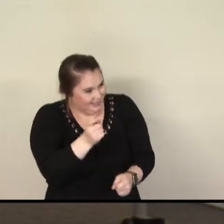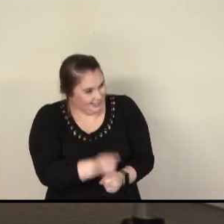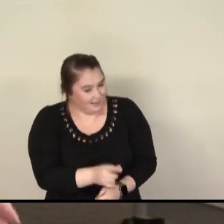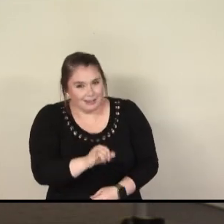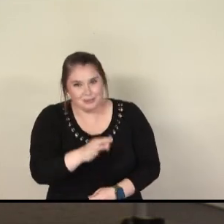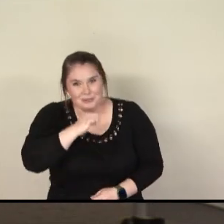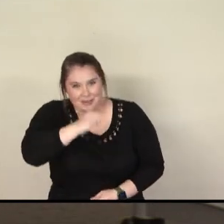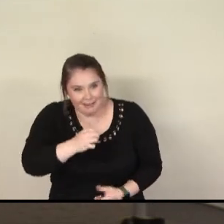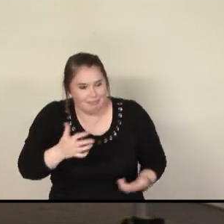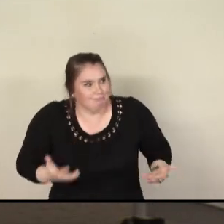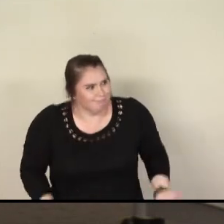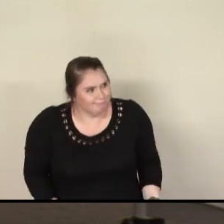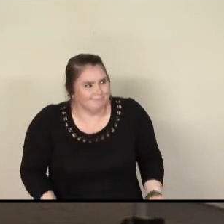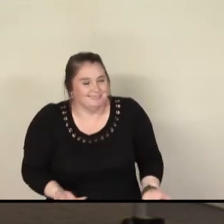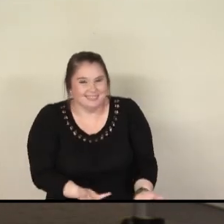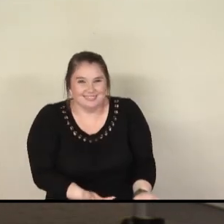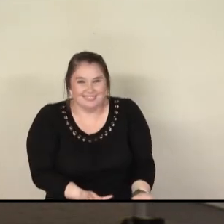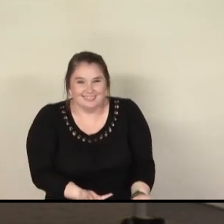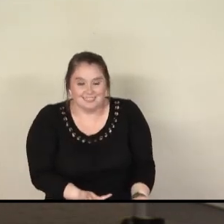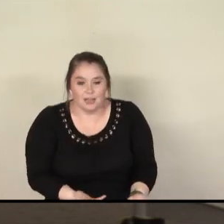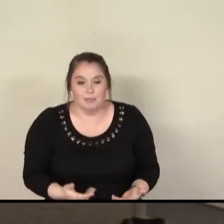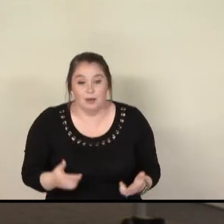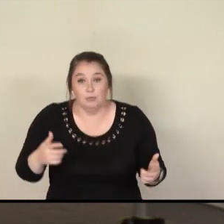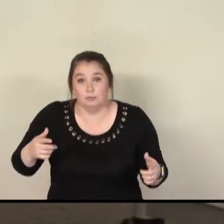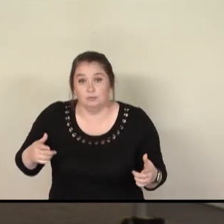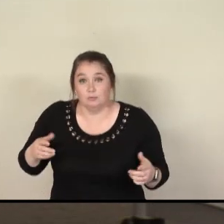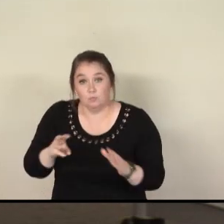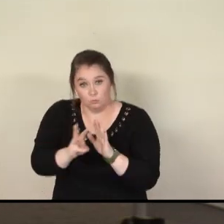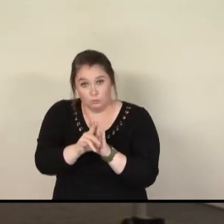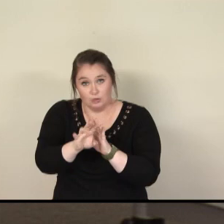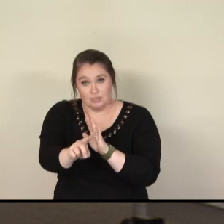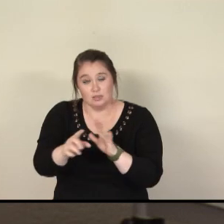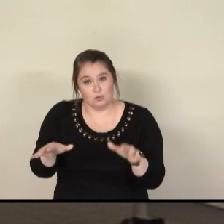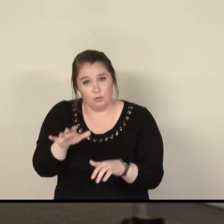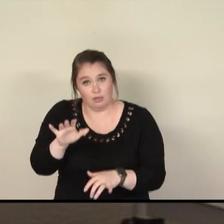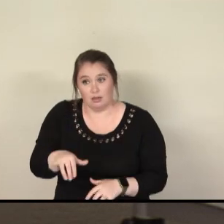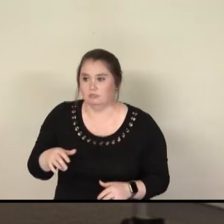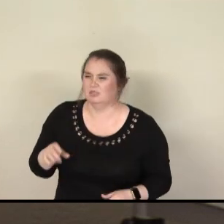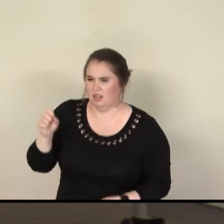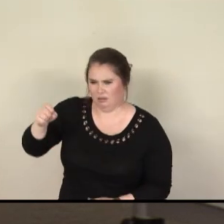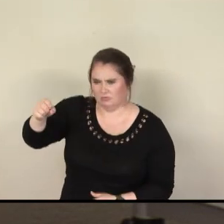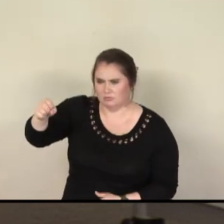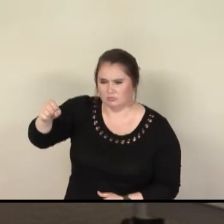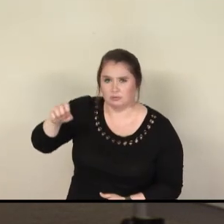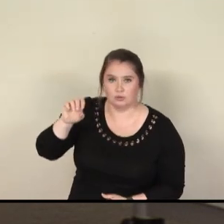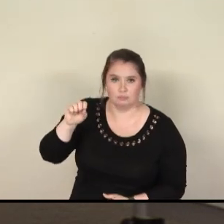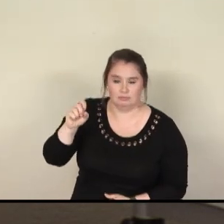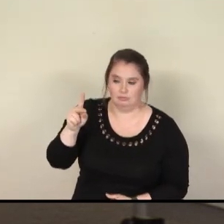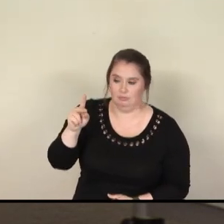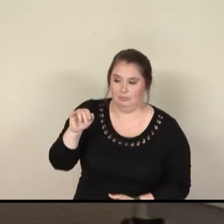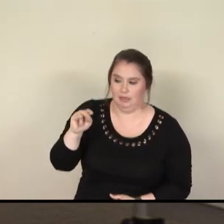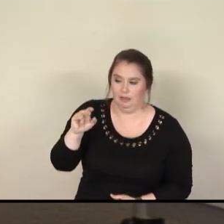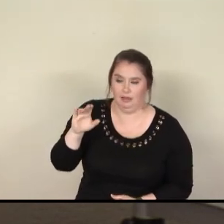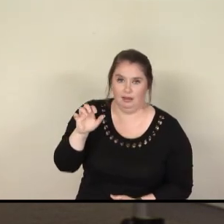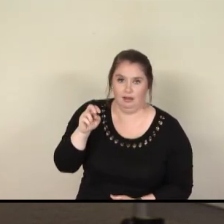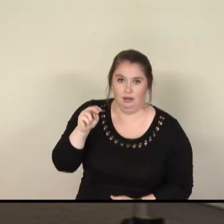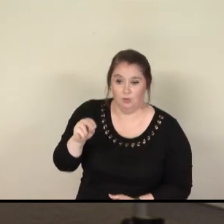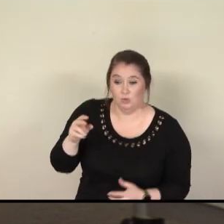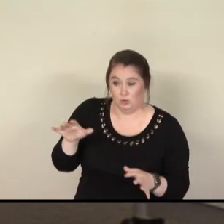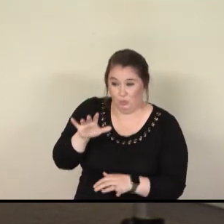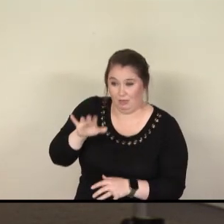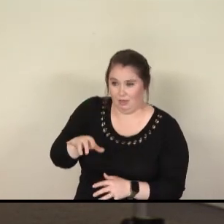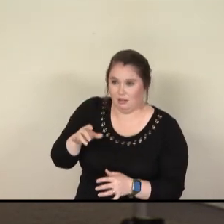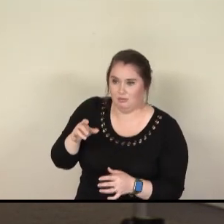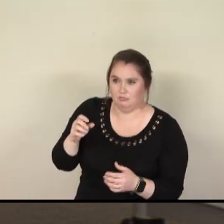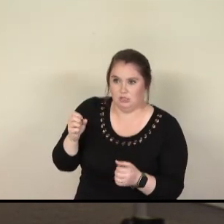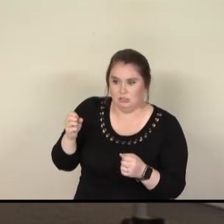don't do that every year. But we do that, and so we spent several weeks doing that in preparation for next